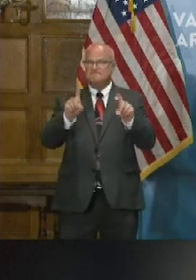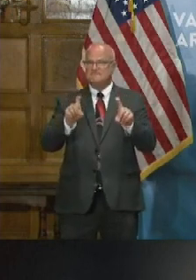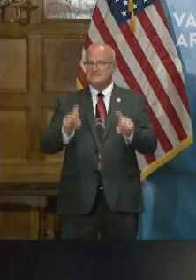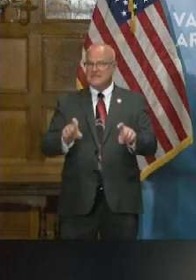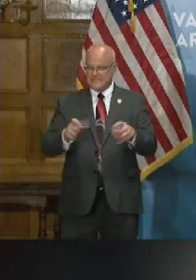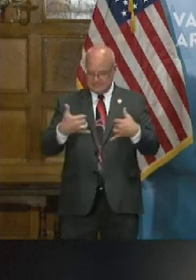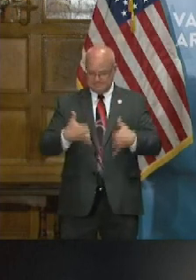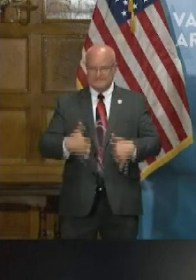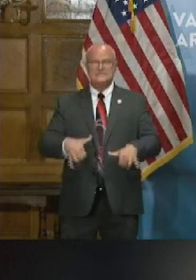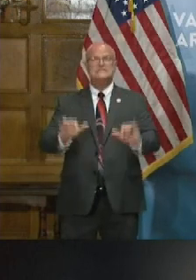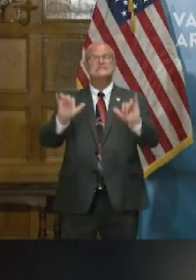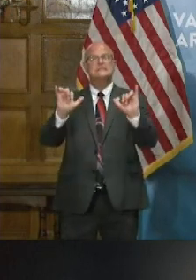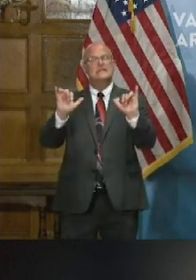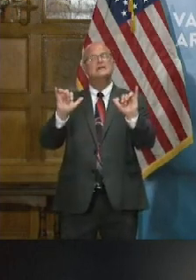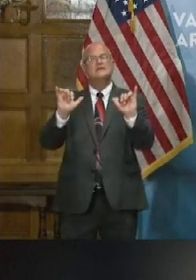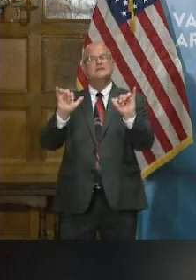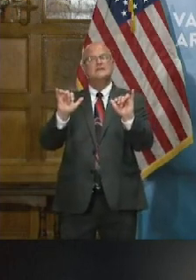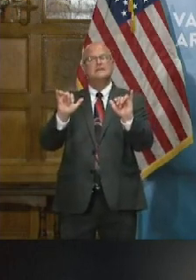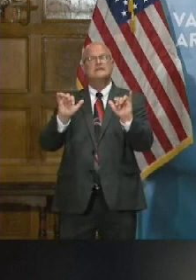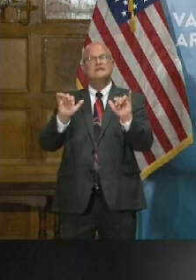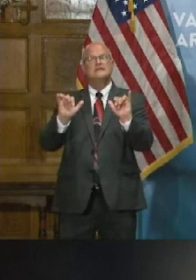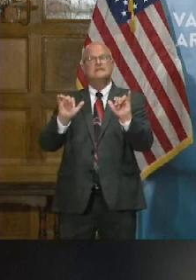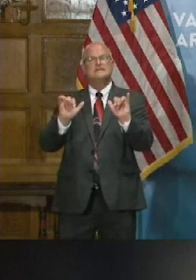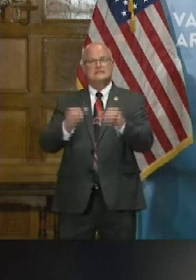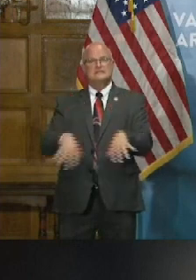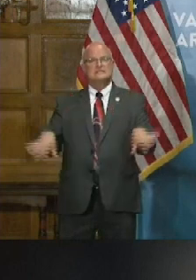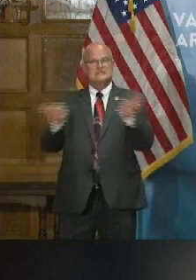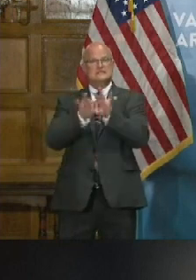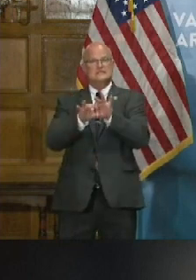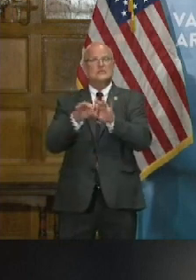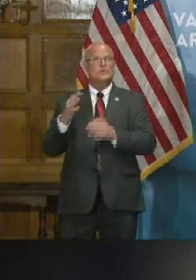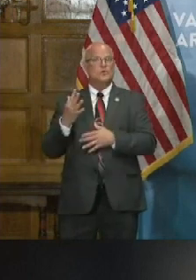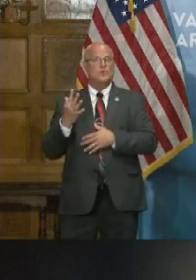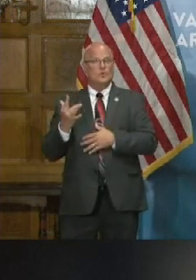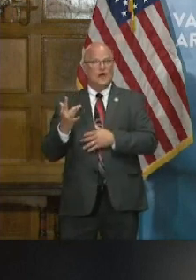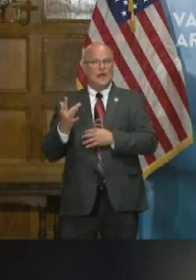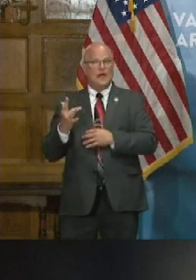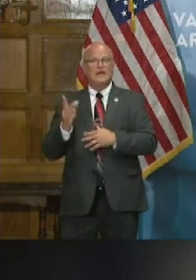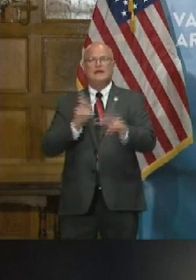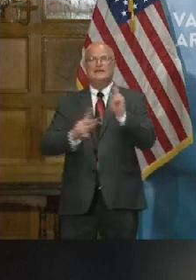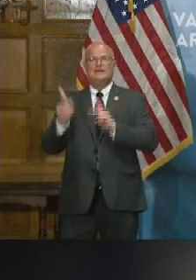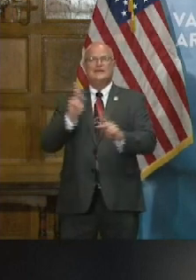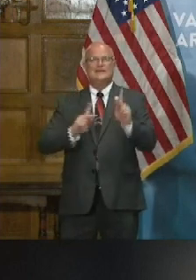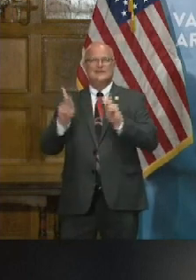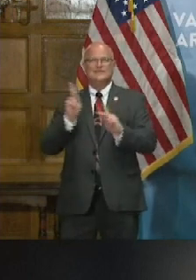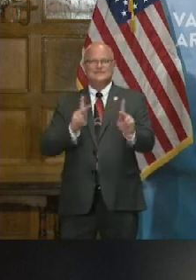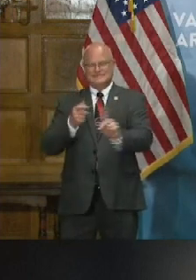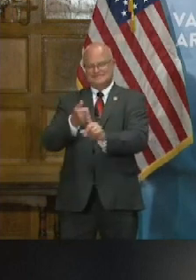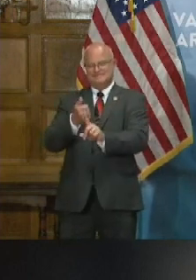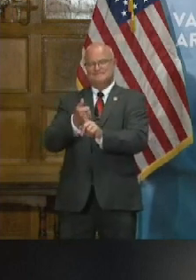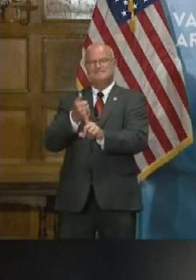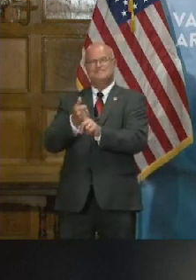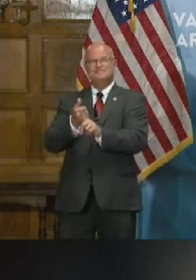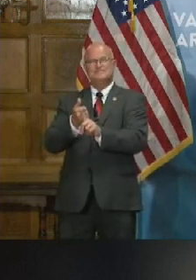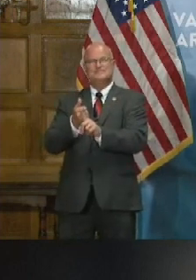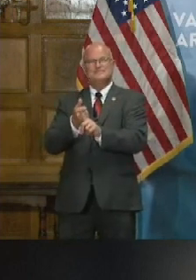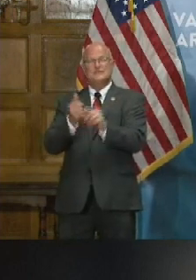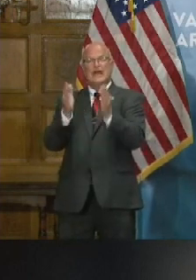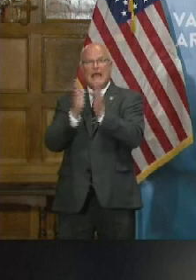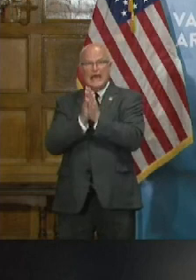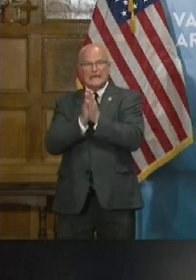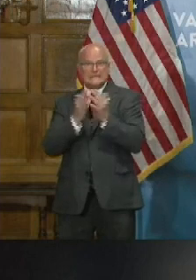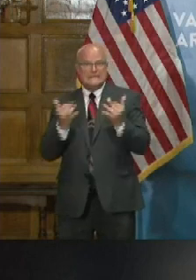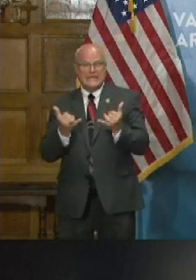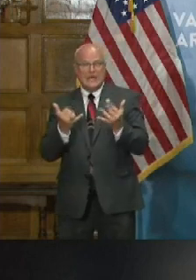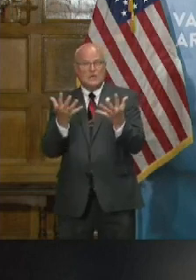is continued to be significant simply because people are asking